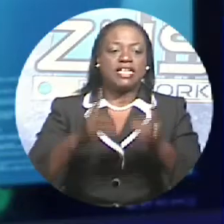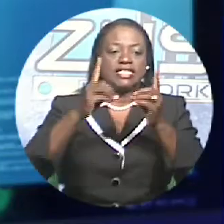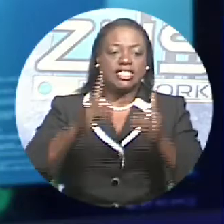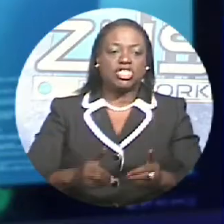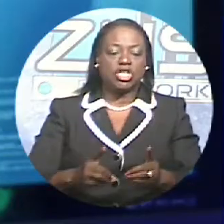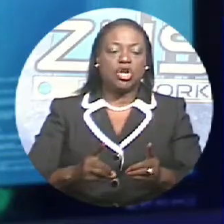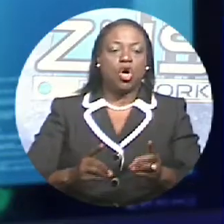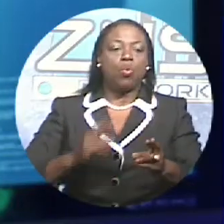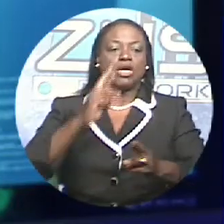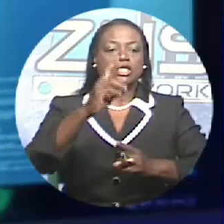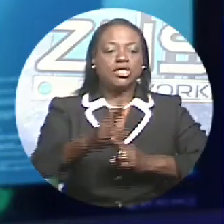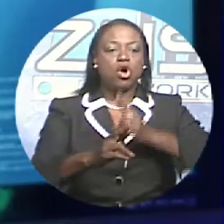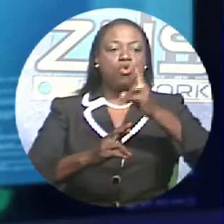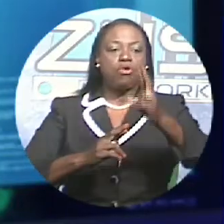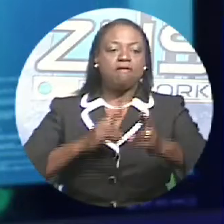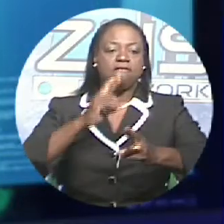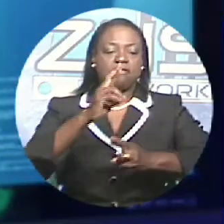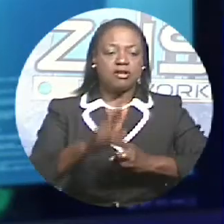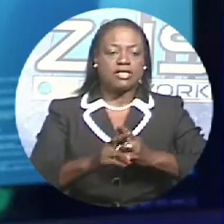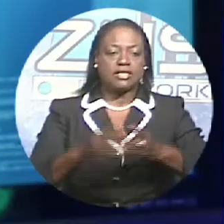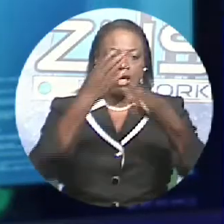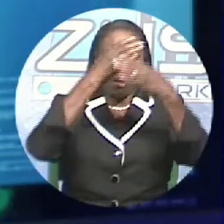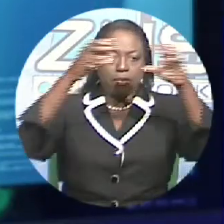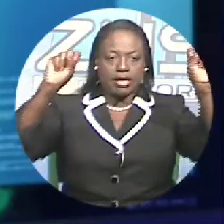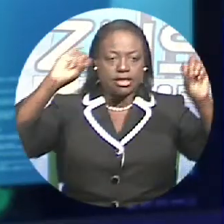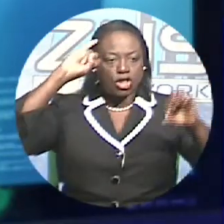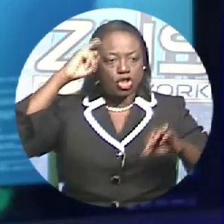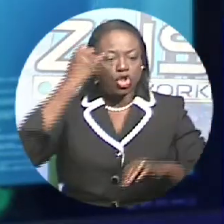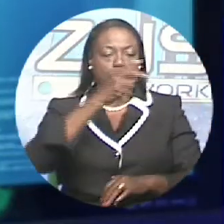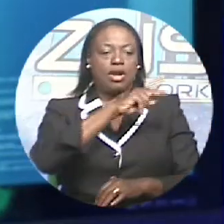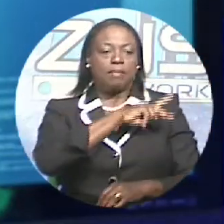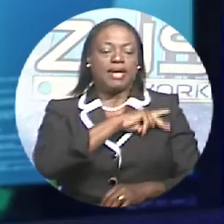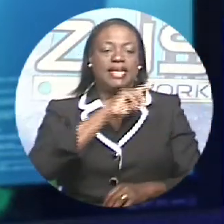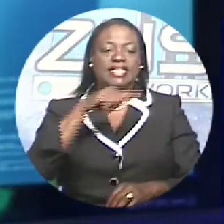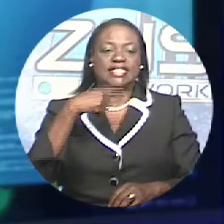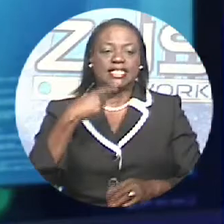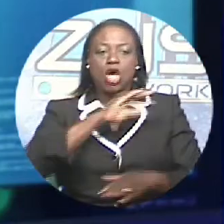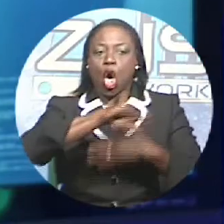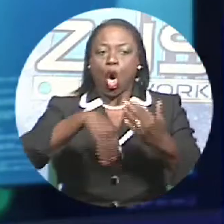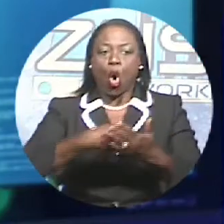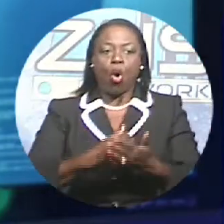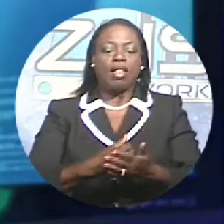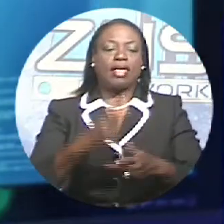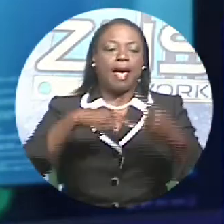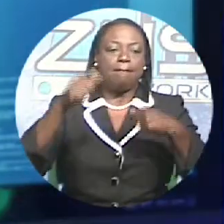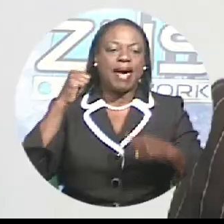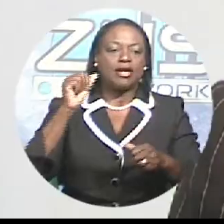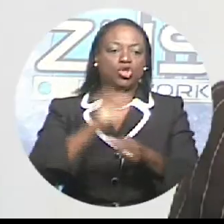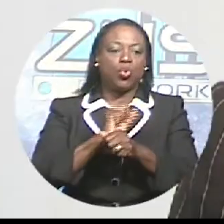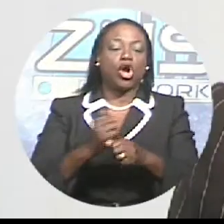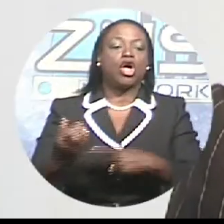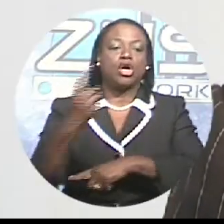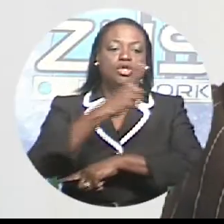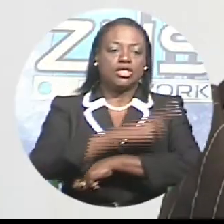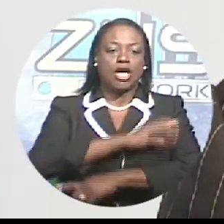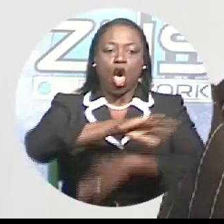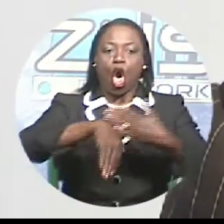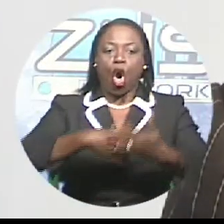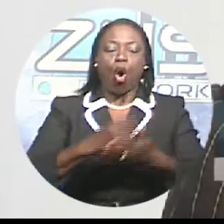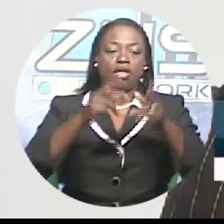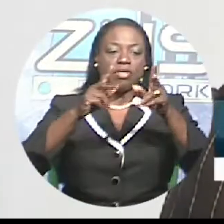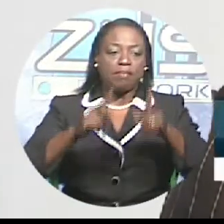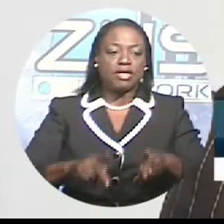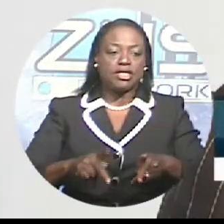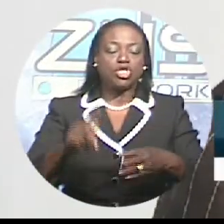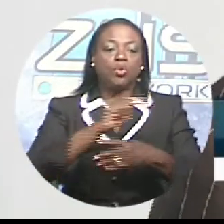Public Services Union President John Pinder. All of them, he said, would have returned back to work today. 4 persons that were terminated were